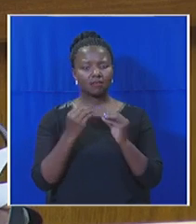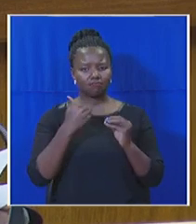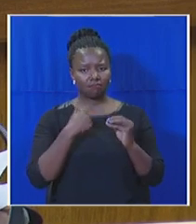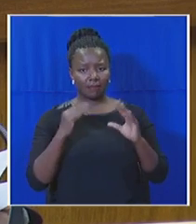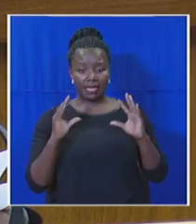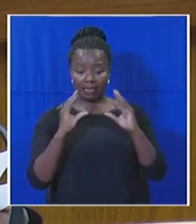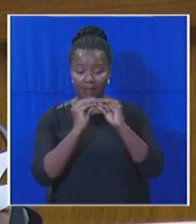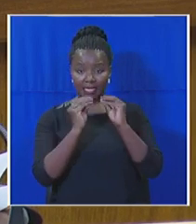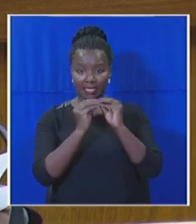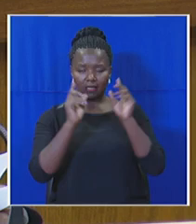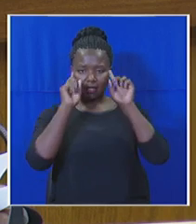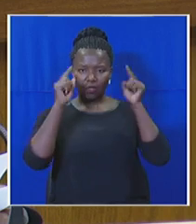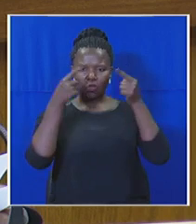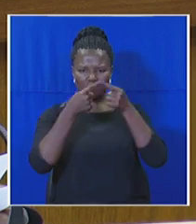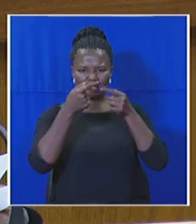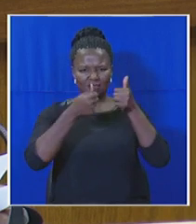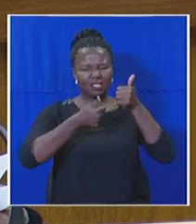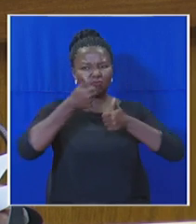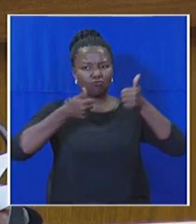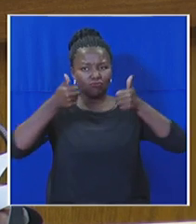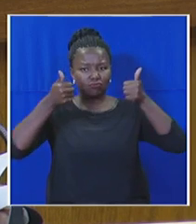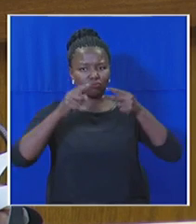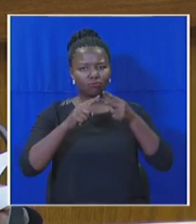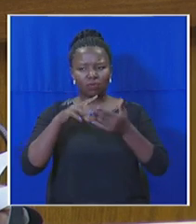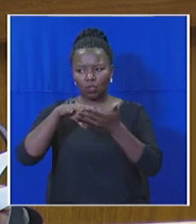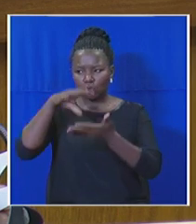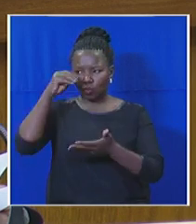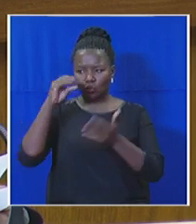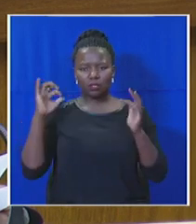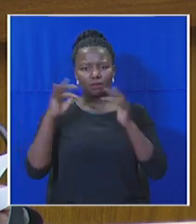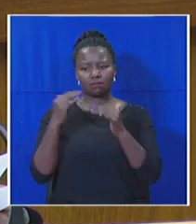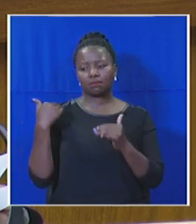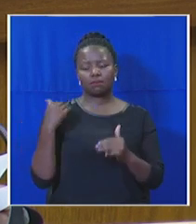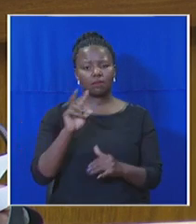university stakeholders on the 23rd